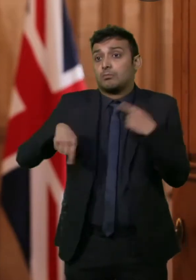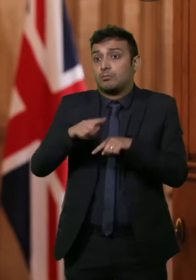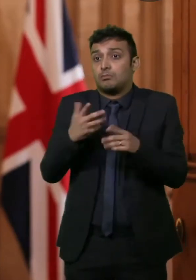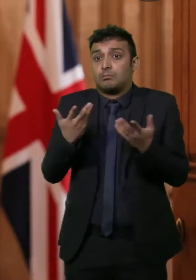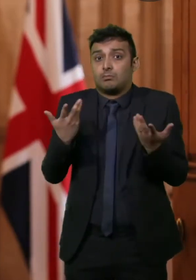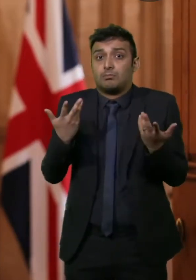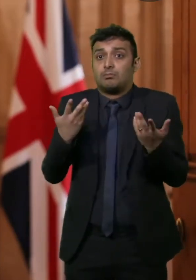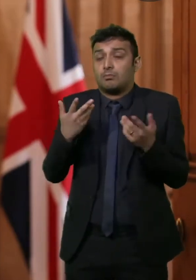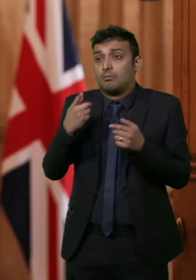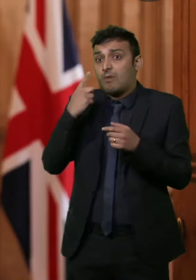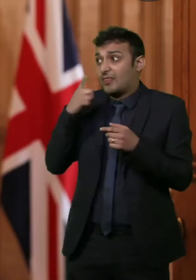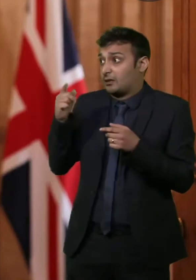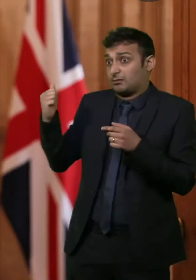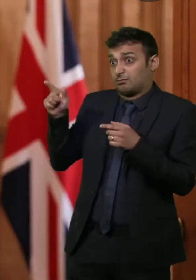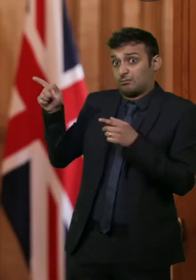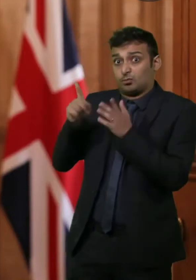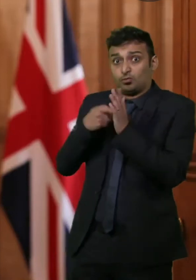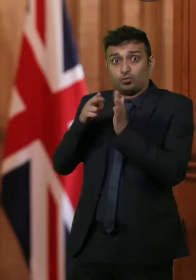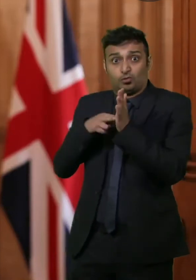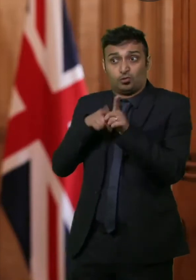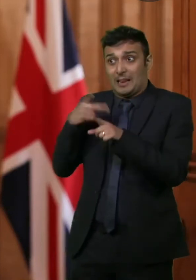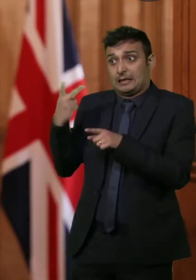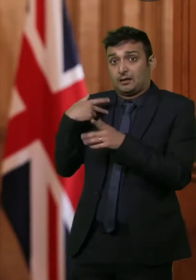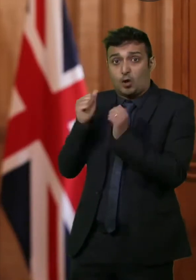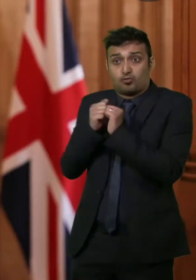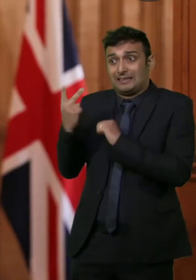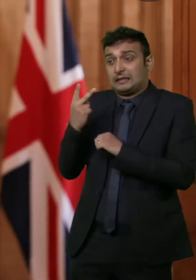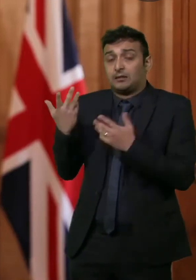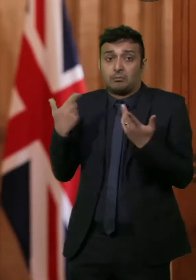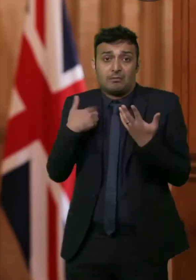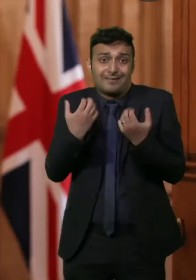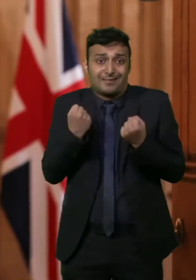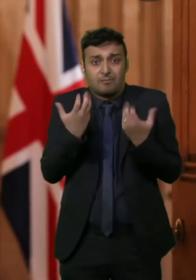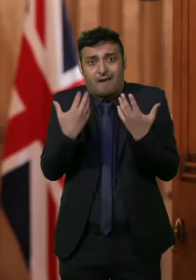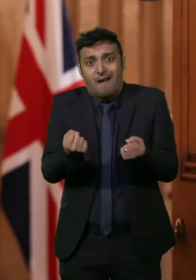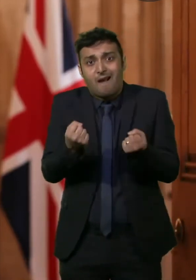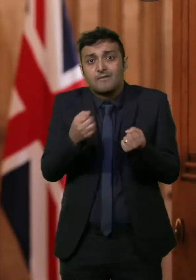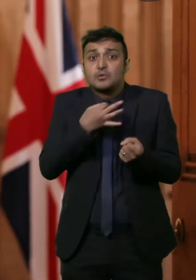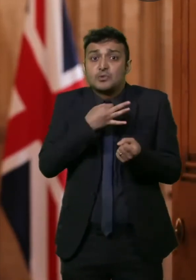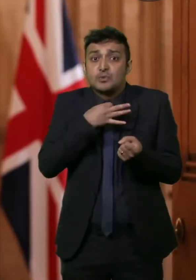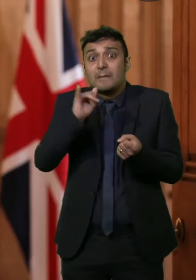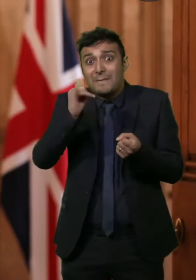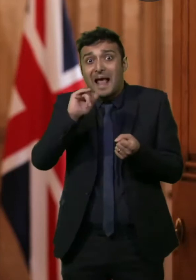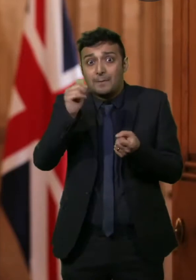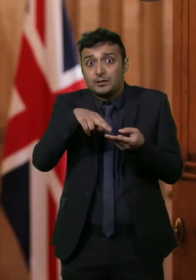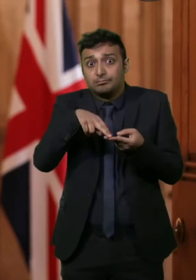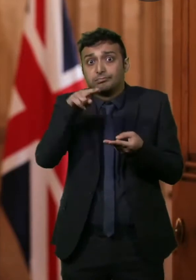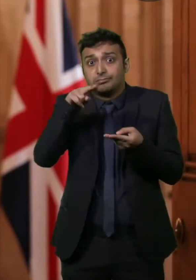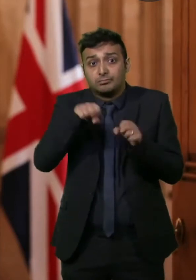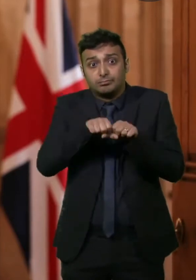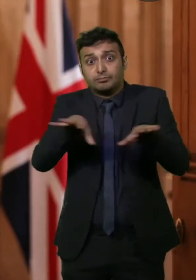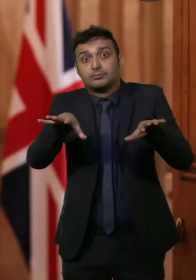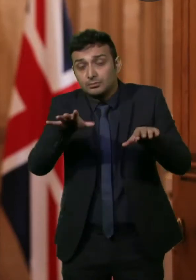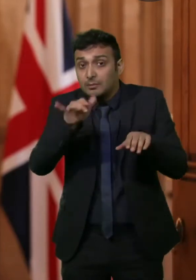be a risk of increased transmission. That's inevitable if you open up schools for millions of kids across